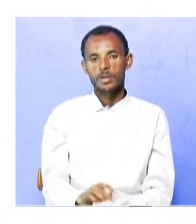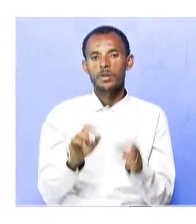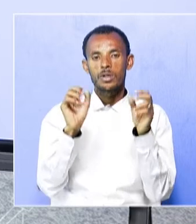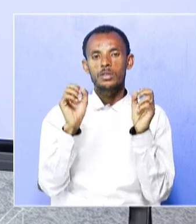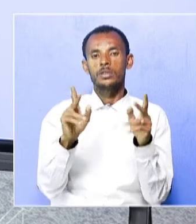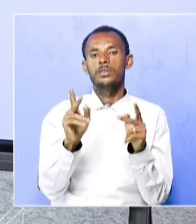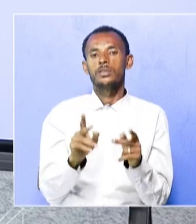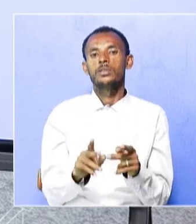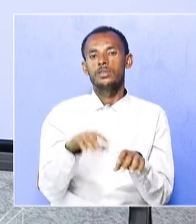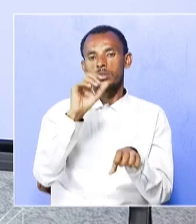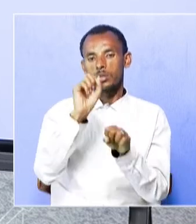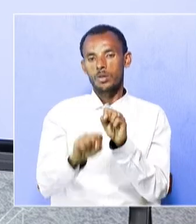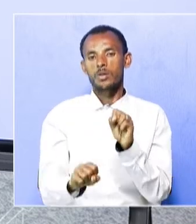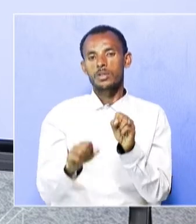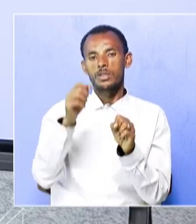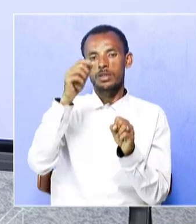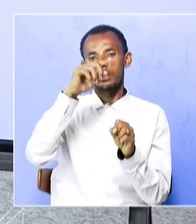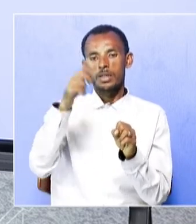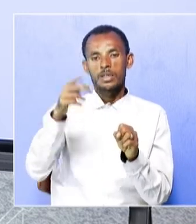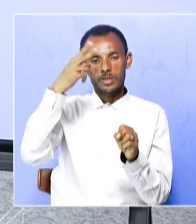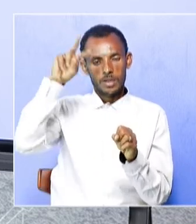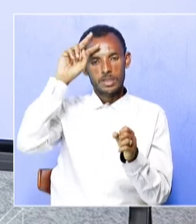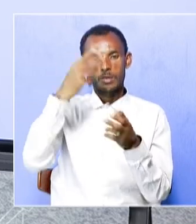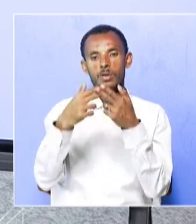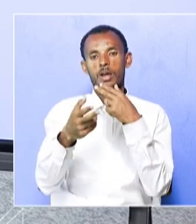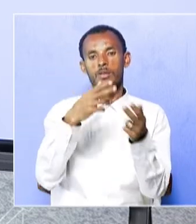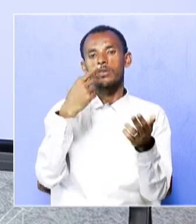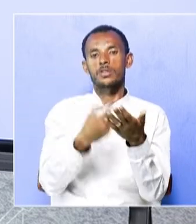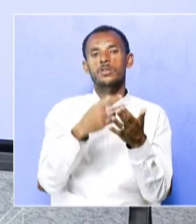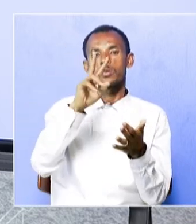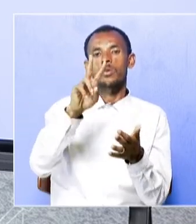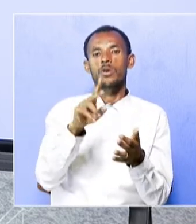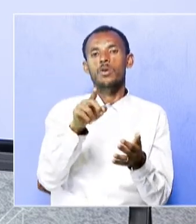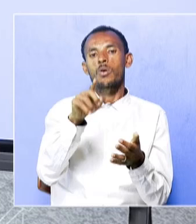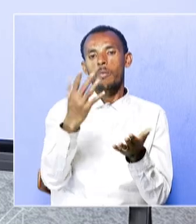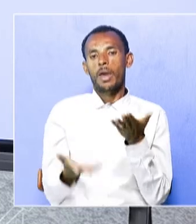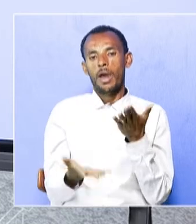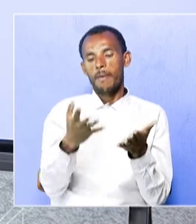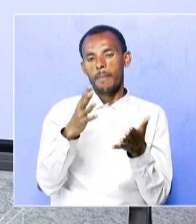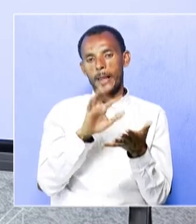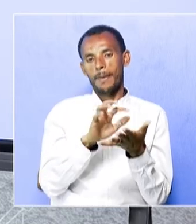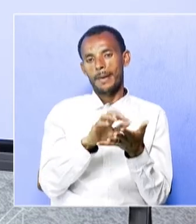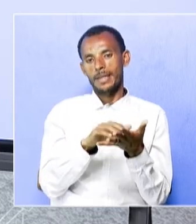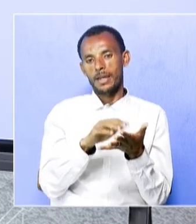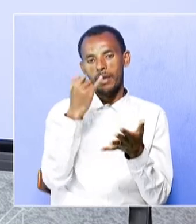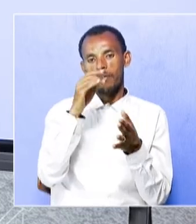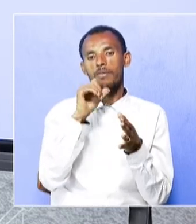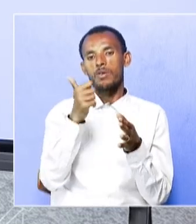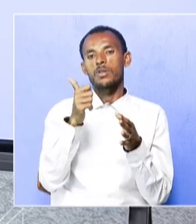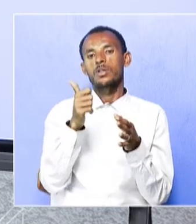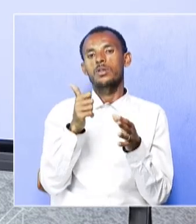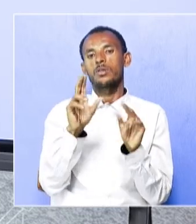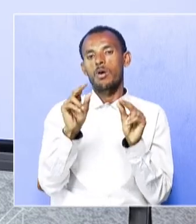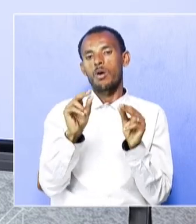Okay, so Z square is the product of these two. You may have a calculator. If not, no problem. You